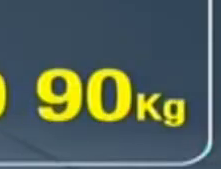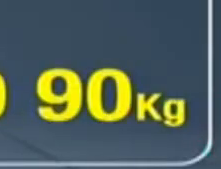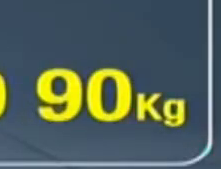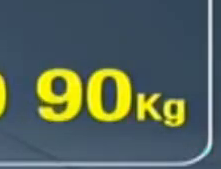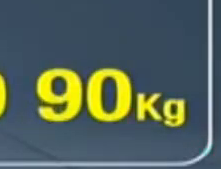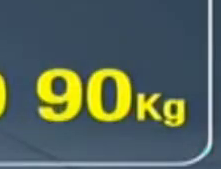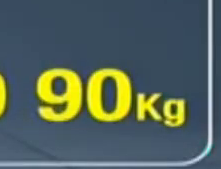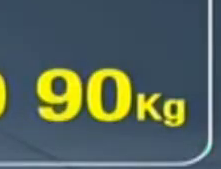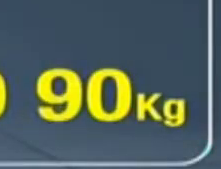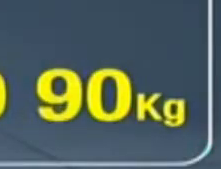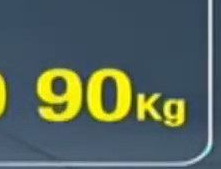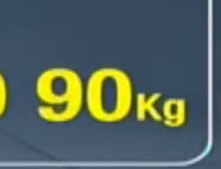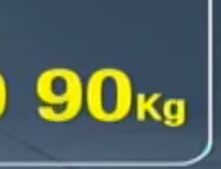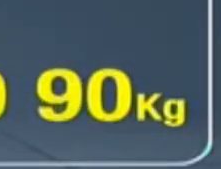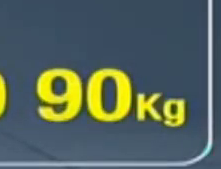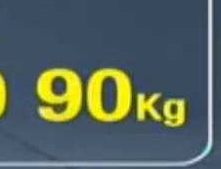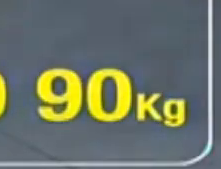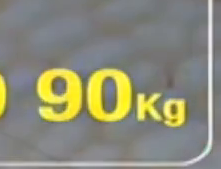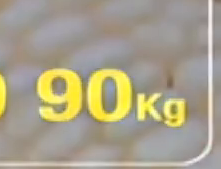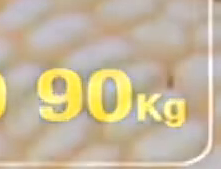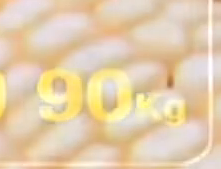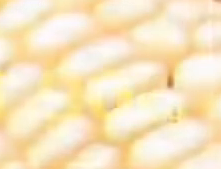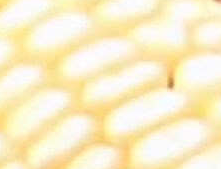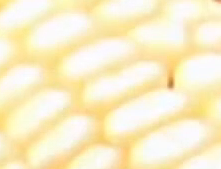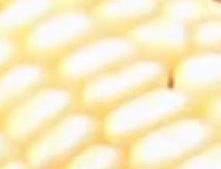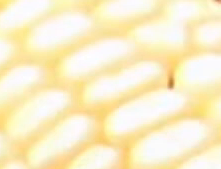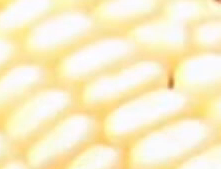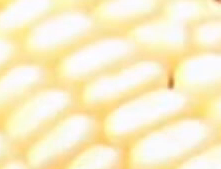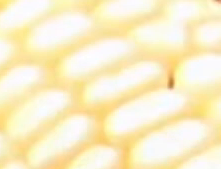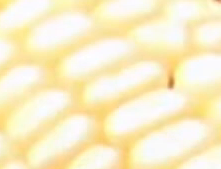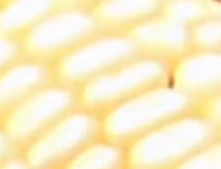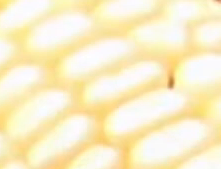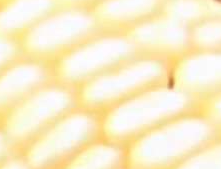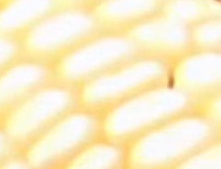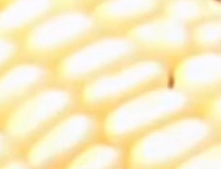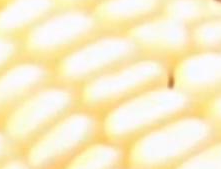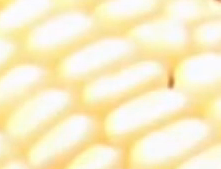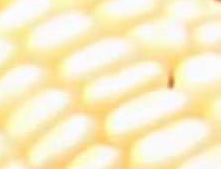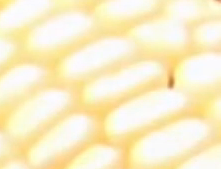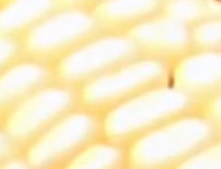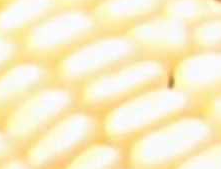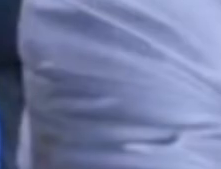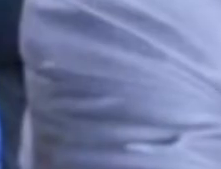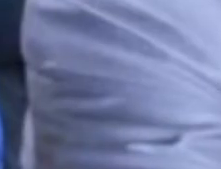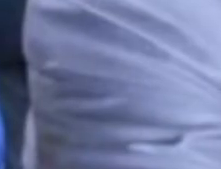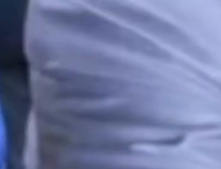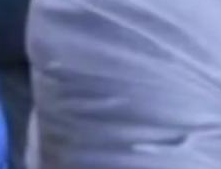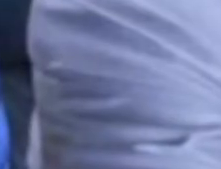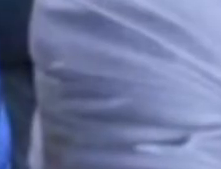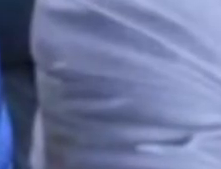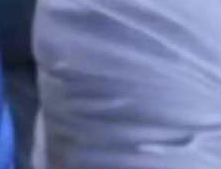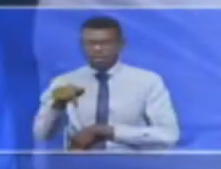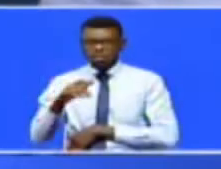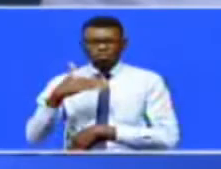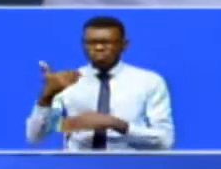million bags of wheat and 412,000 bags of rice. The available maize balances is sufficient up to the end of this month. We usually